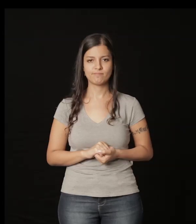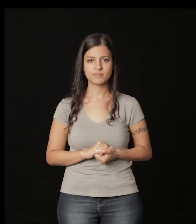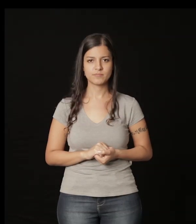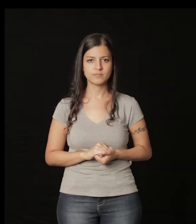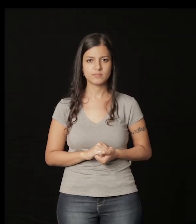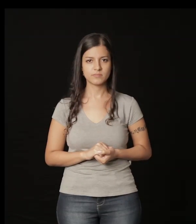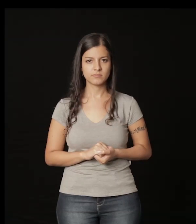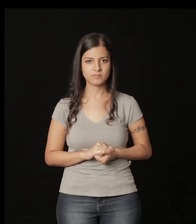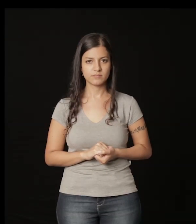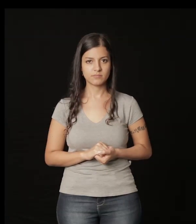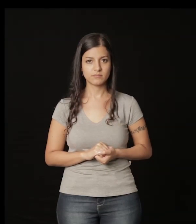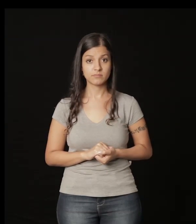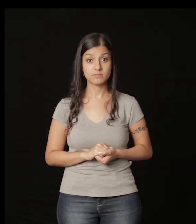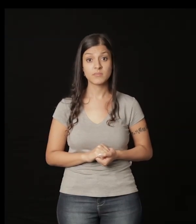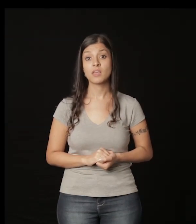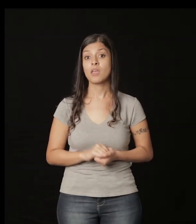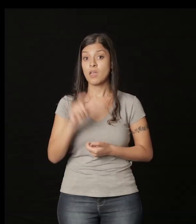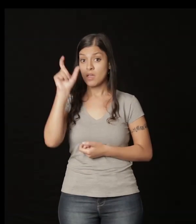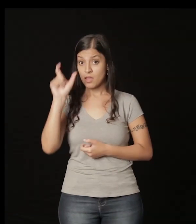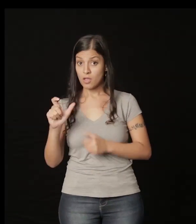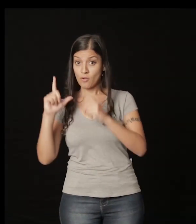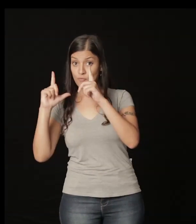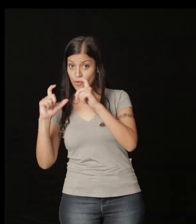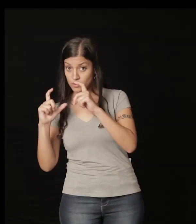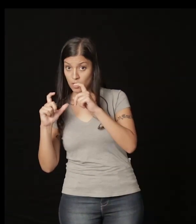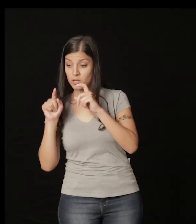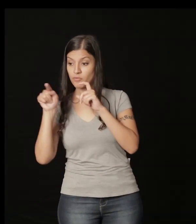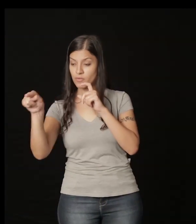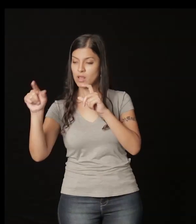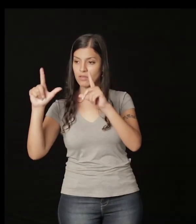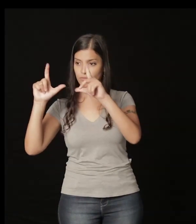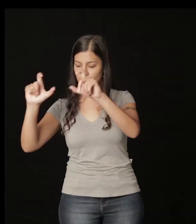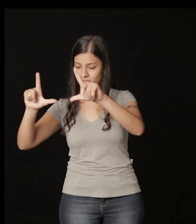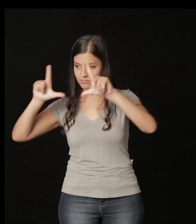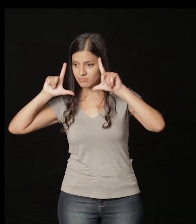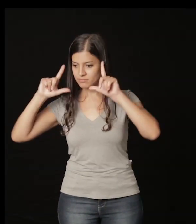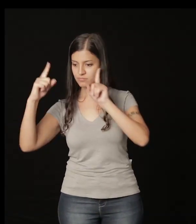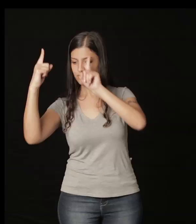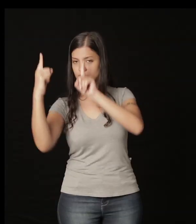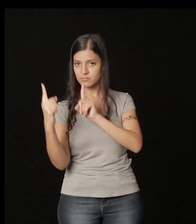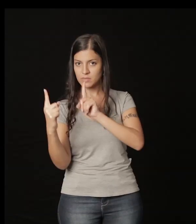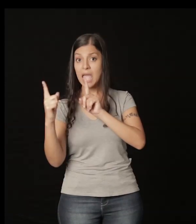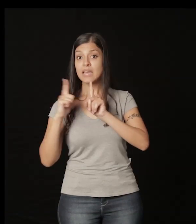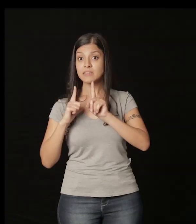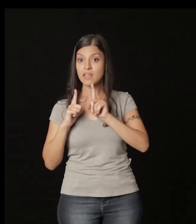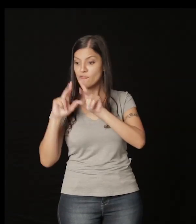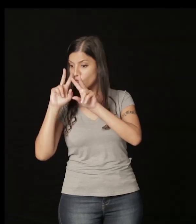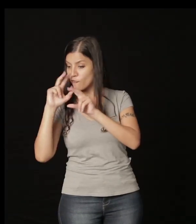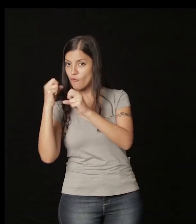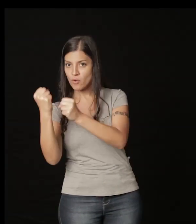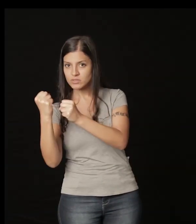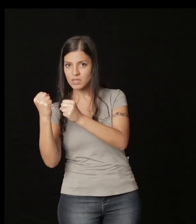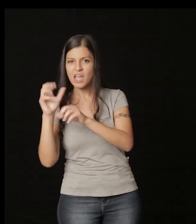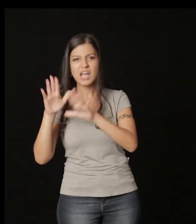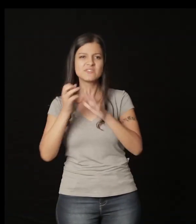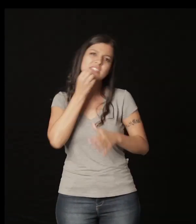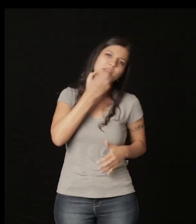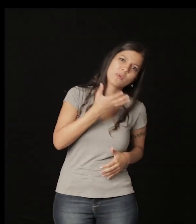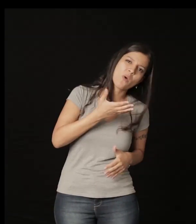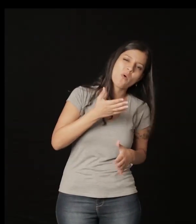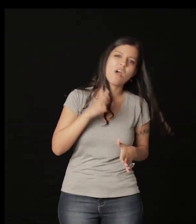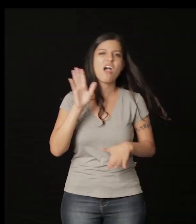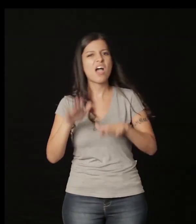between the photographer and the subject there's a flow of power, and sometimes it's a nice one and sometimes it's a poisonous